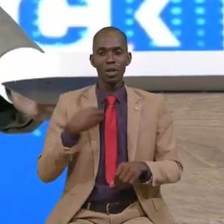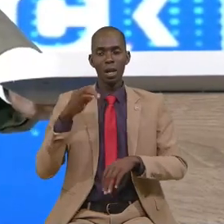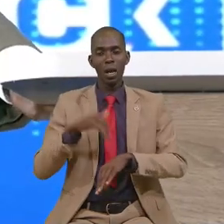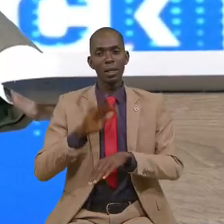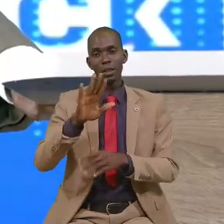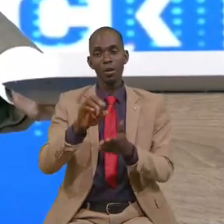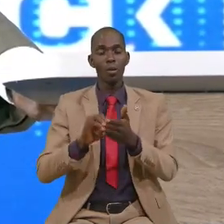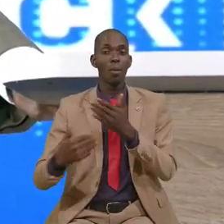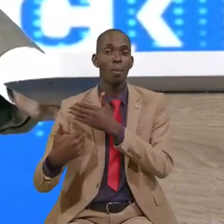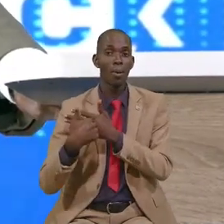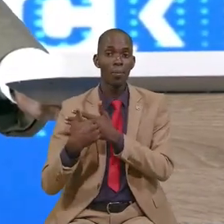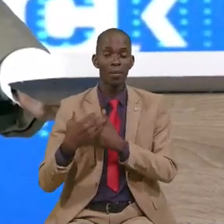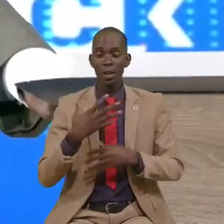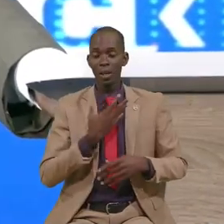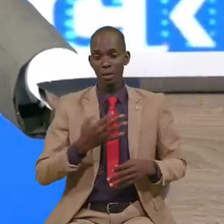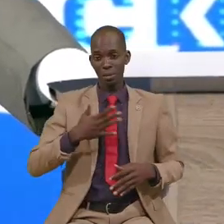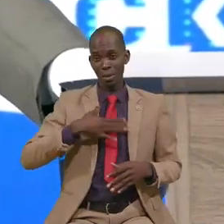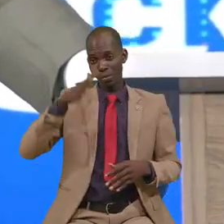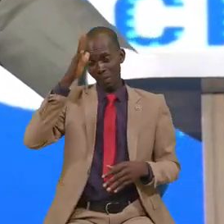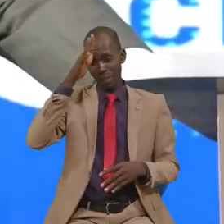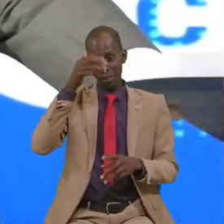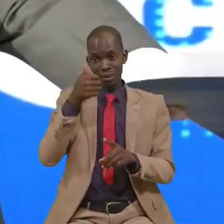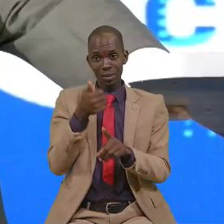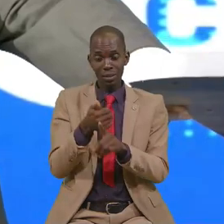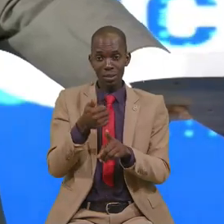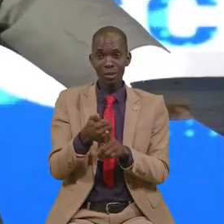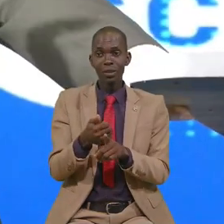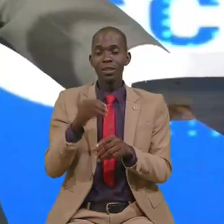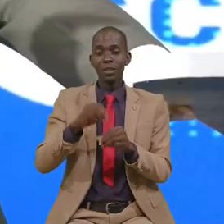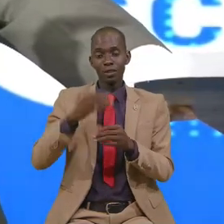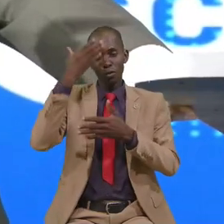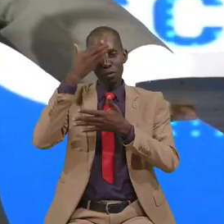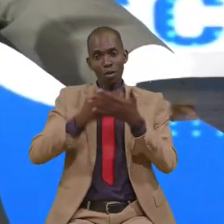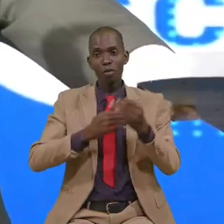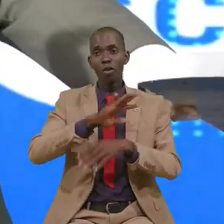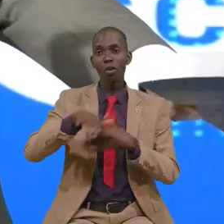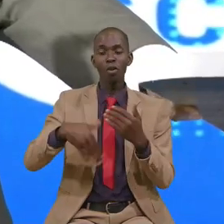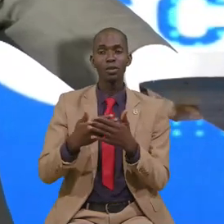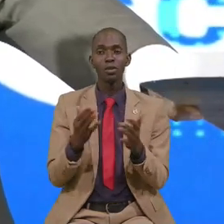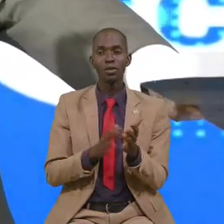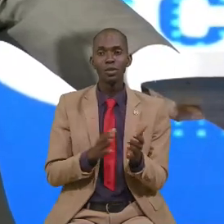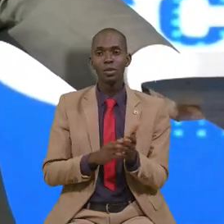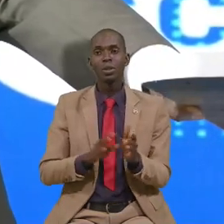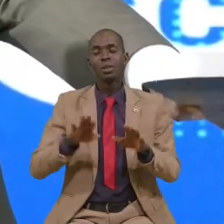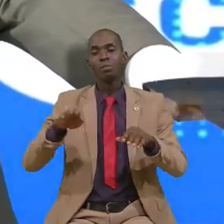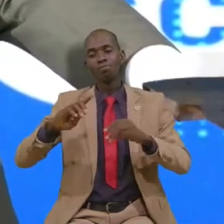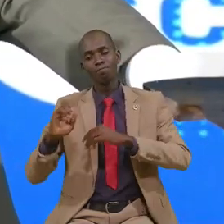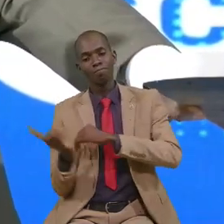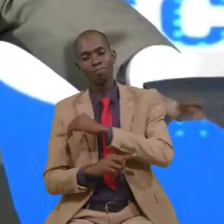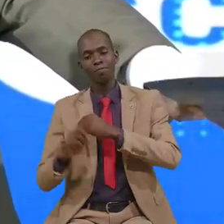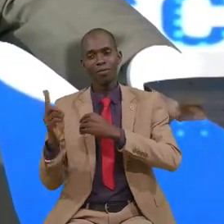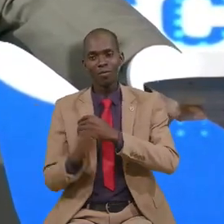And he himself, in front of all the school, gave me 6